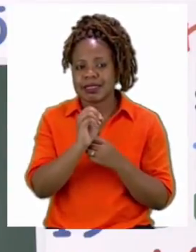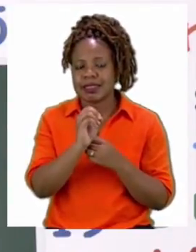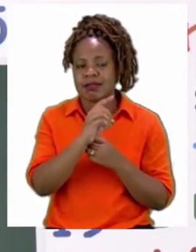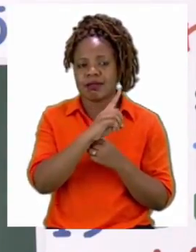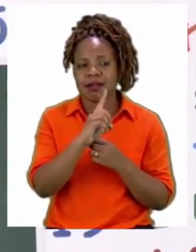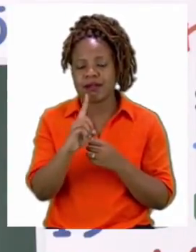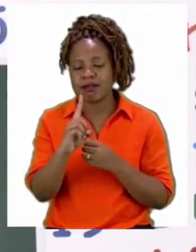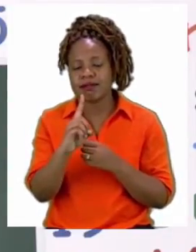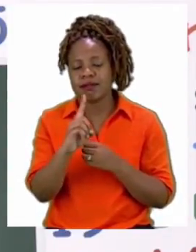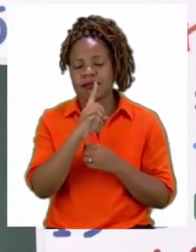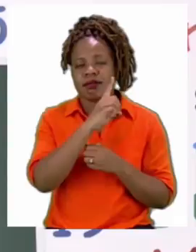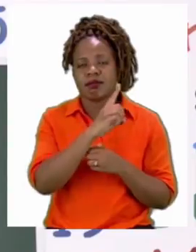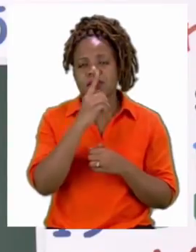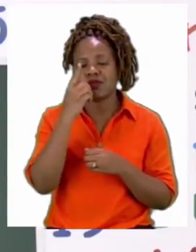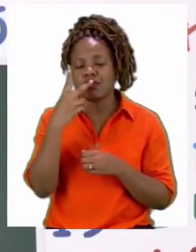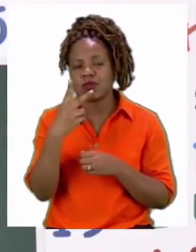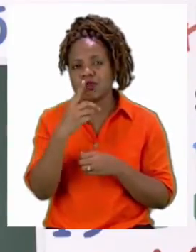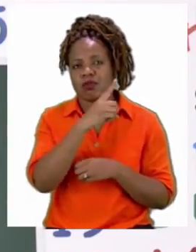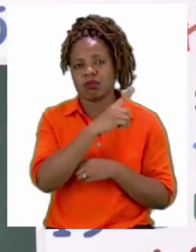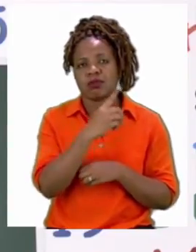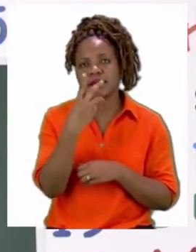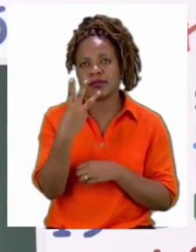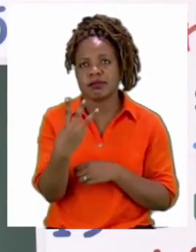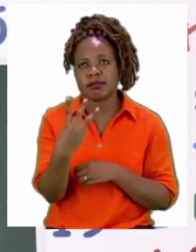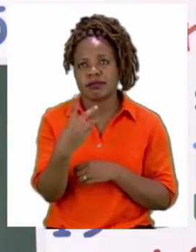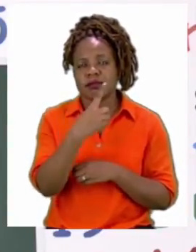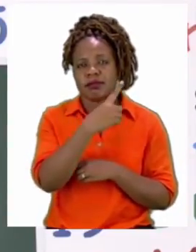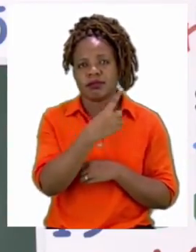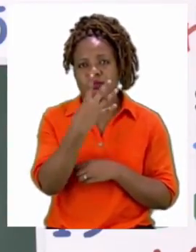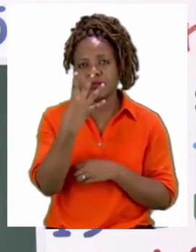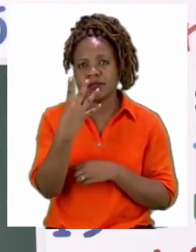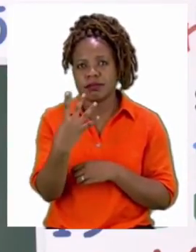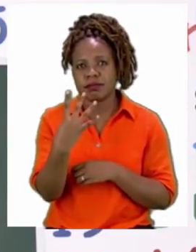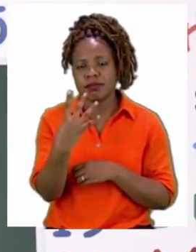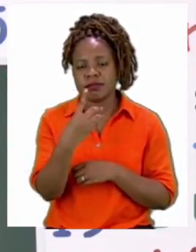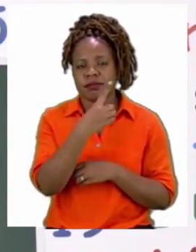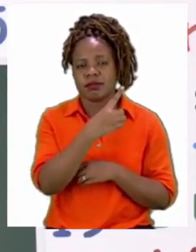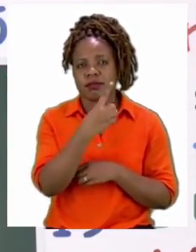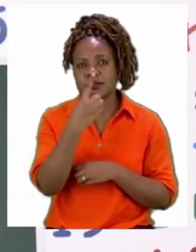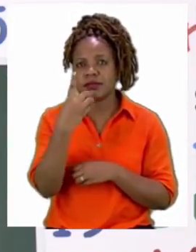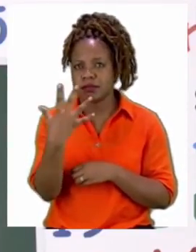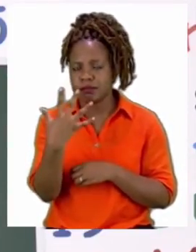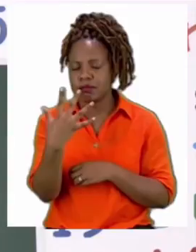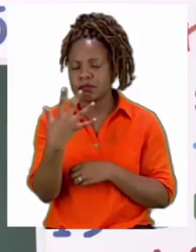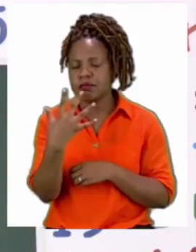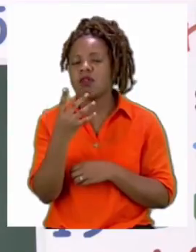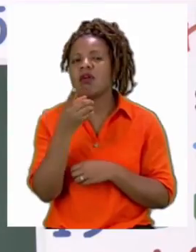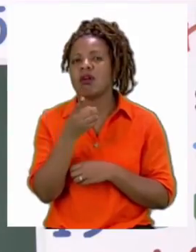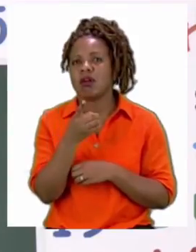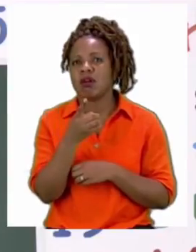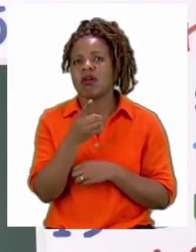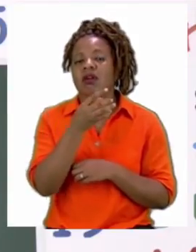11, 12, 13, 14, 15. So our answer